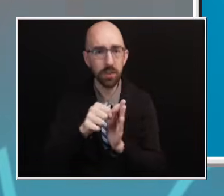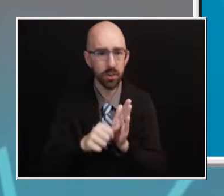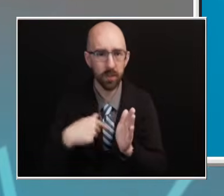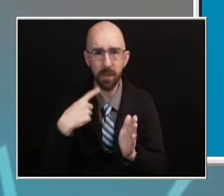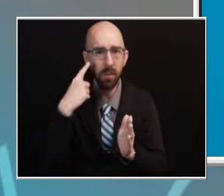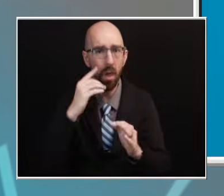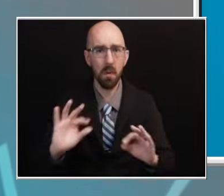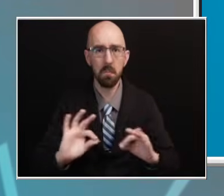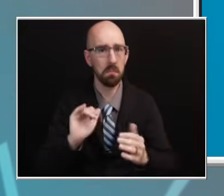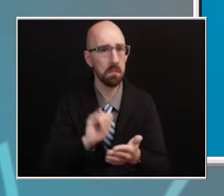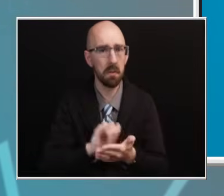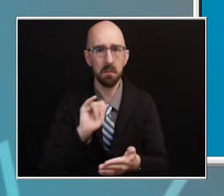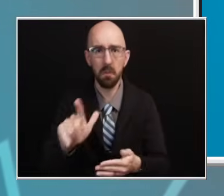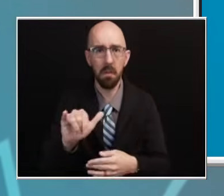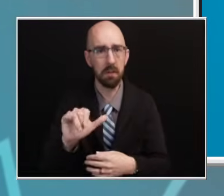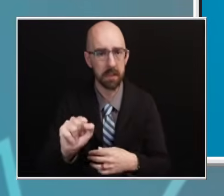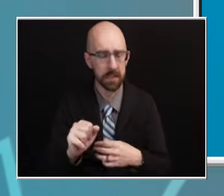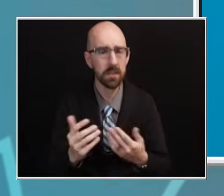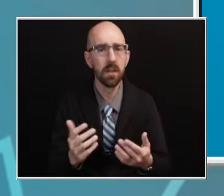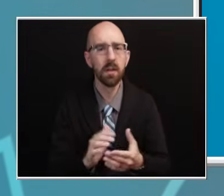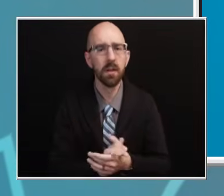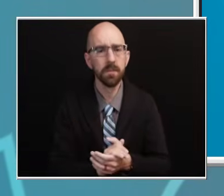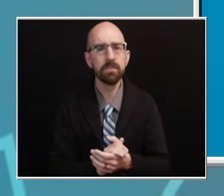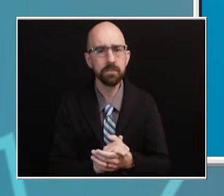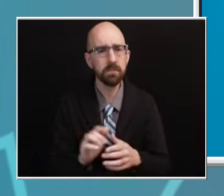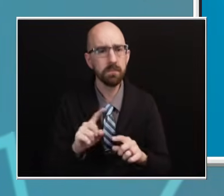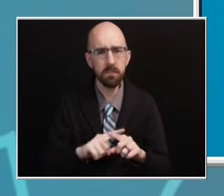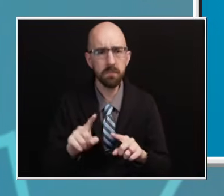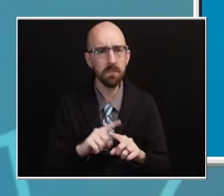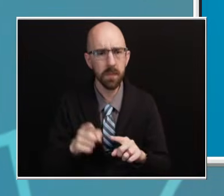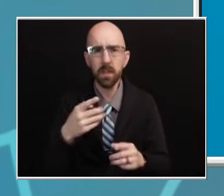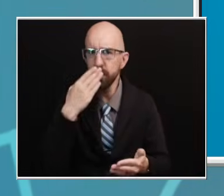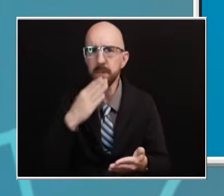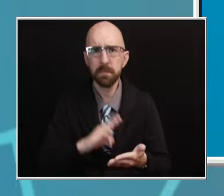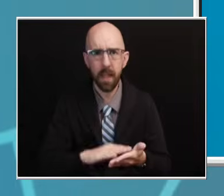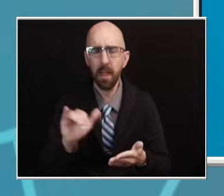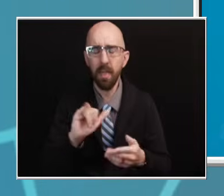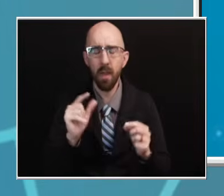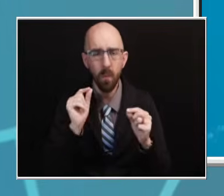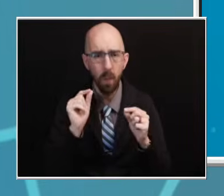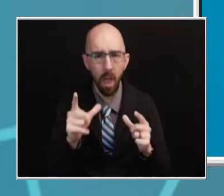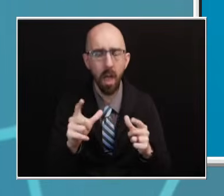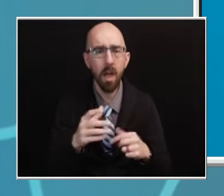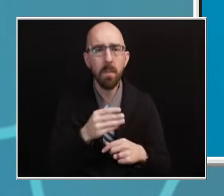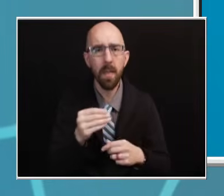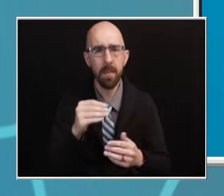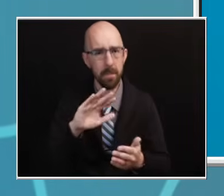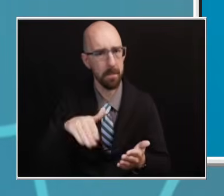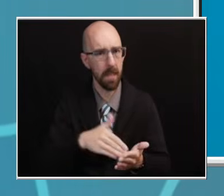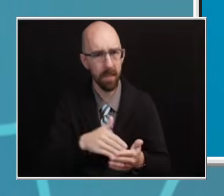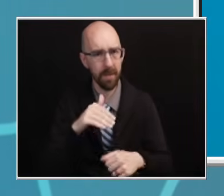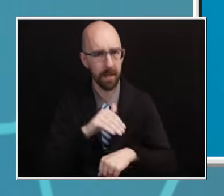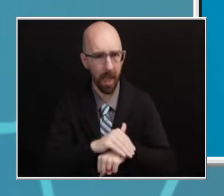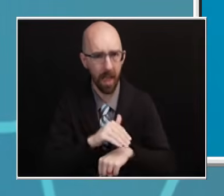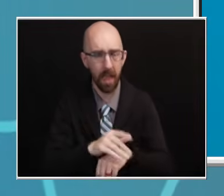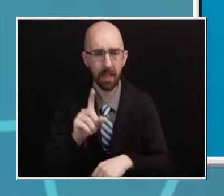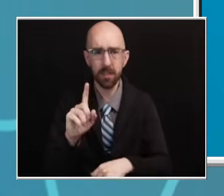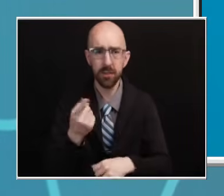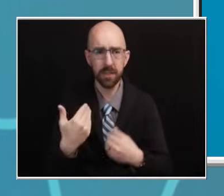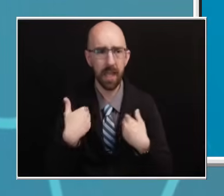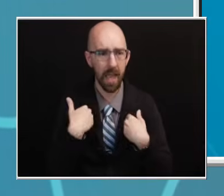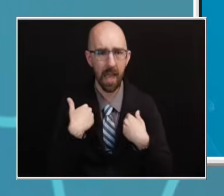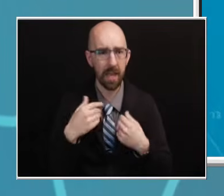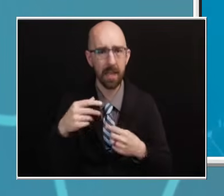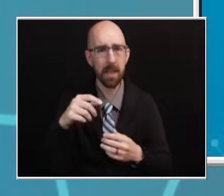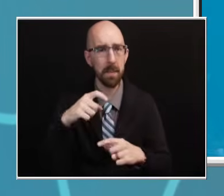was. But it was bad. It's like waking up and in the middle of the night, and he just had the peas. I could